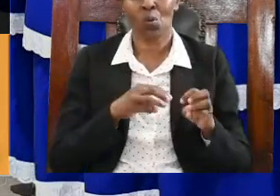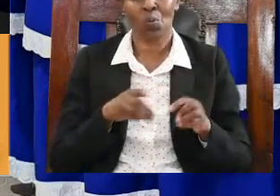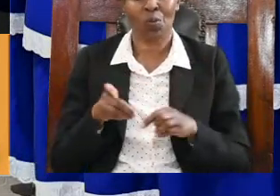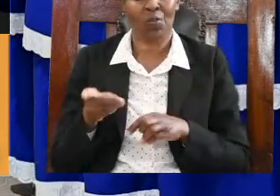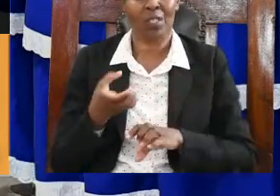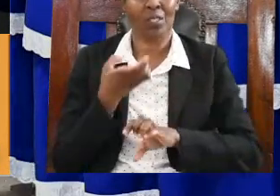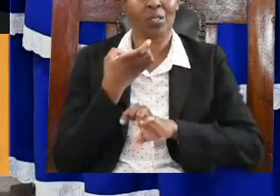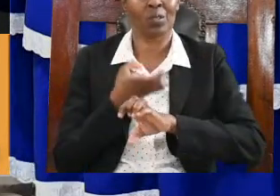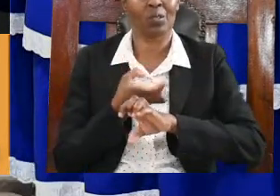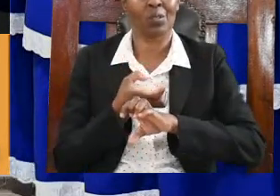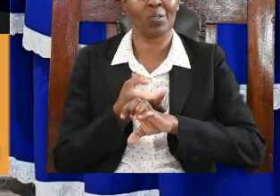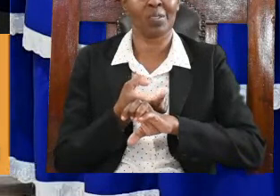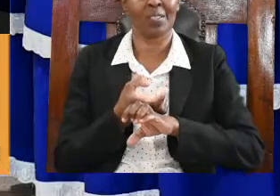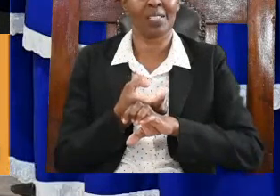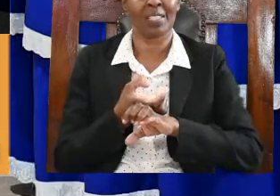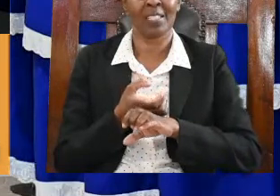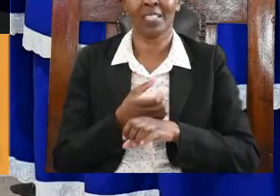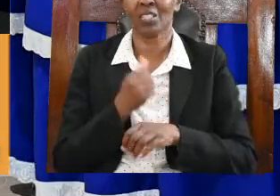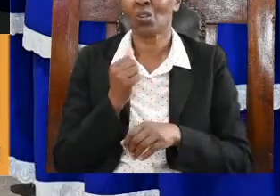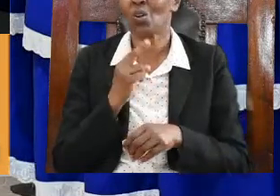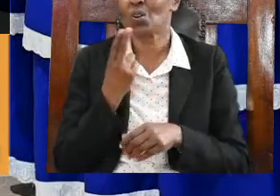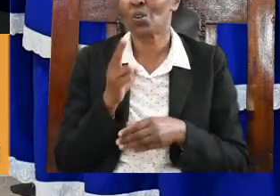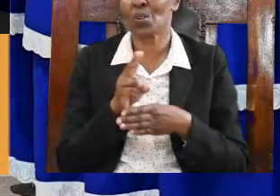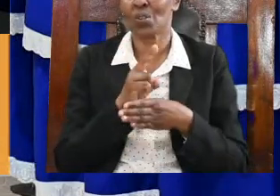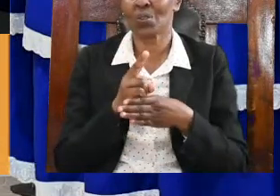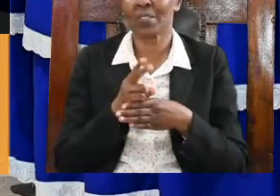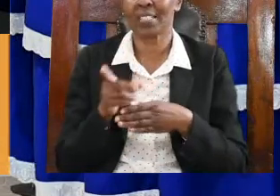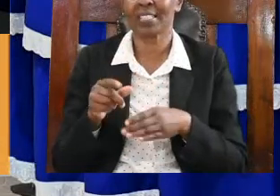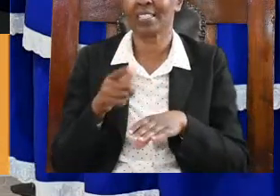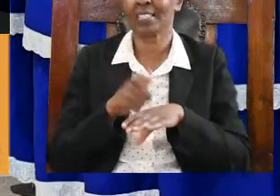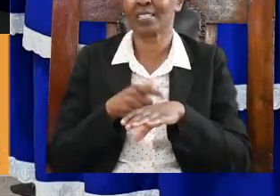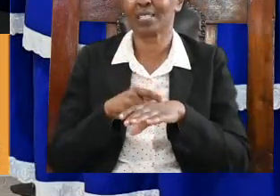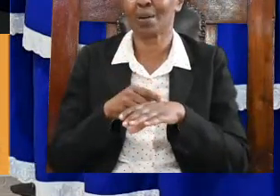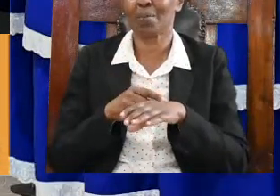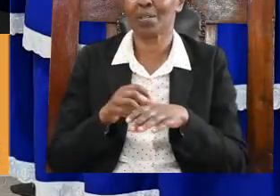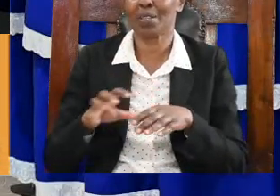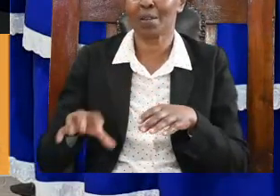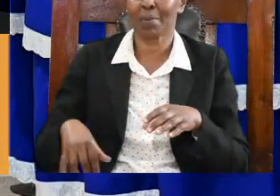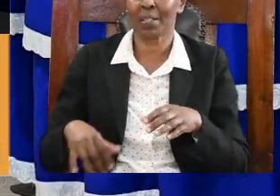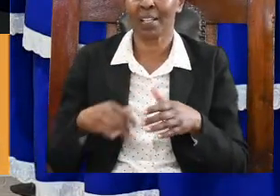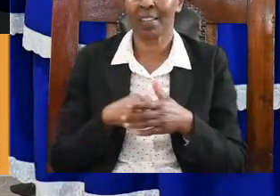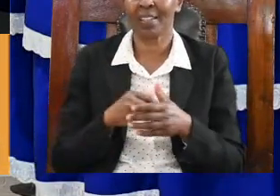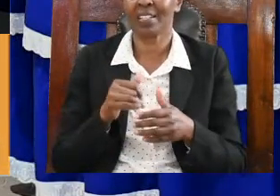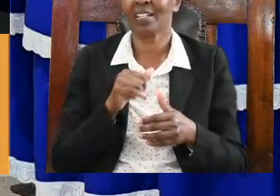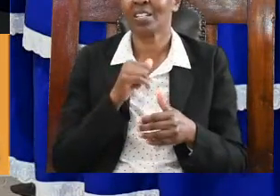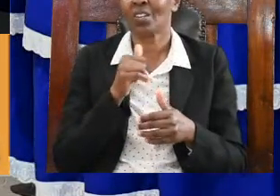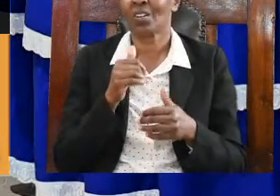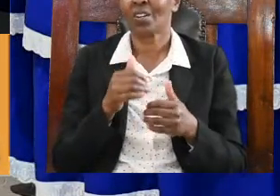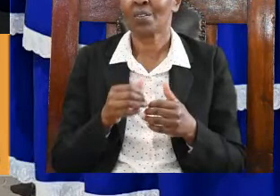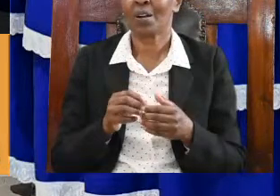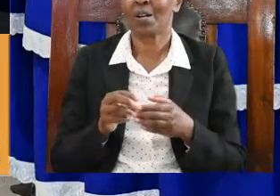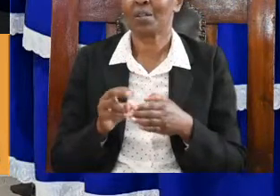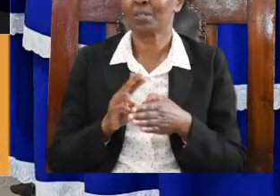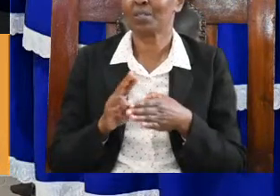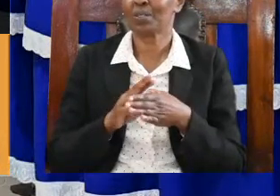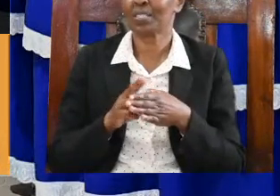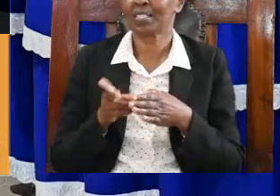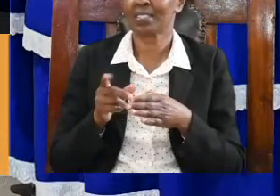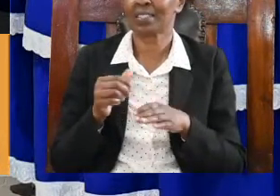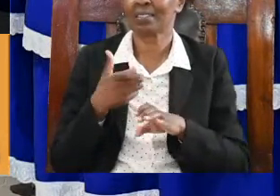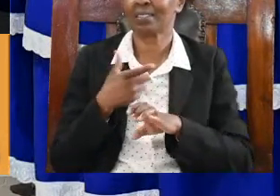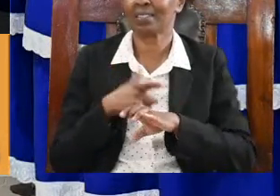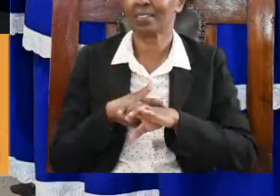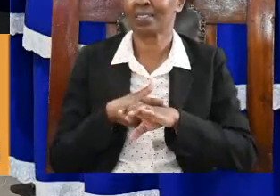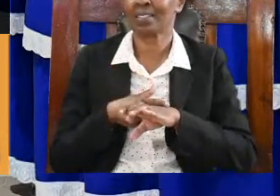He stopped wasting his time in the market so that he could have more time while pushing.